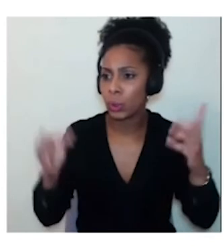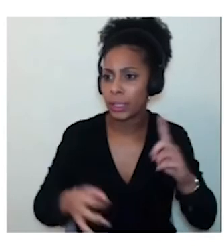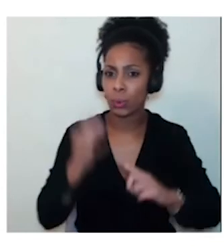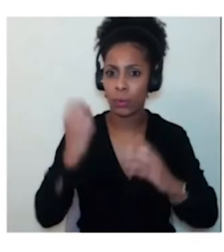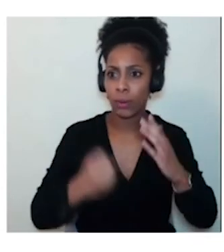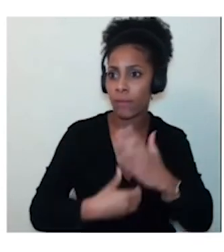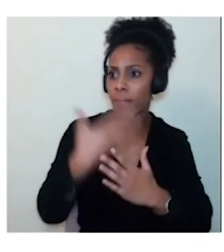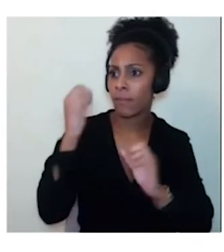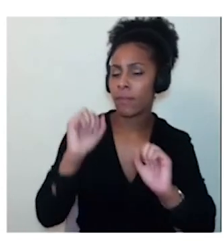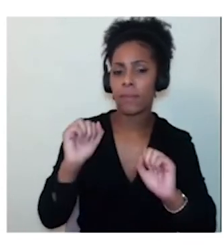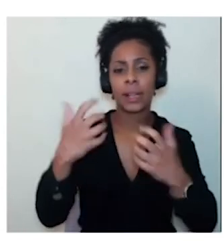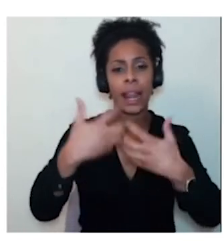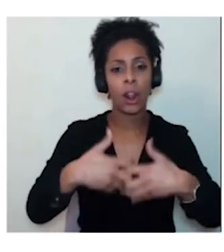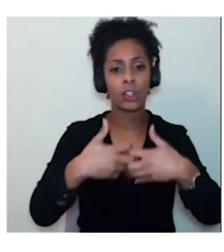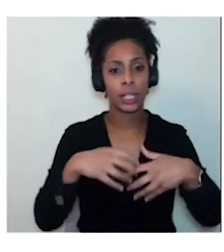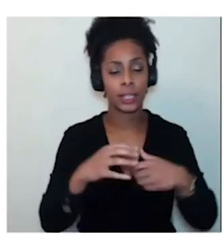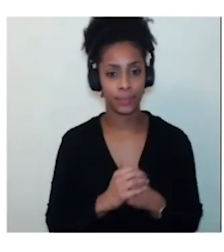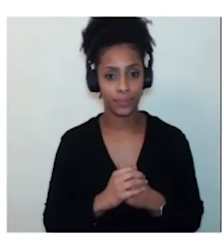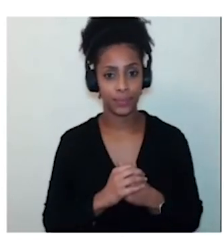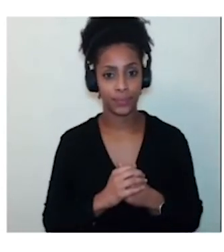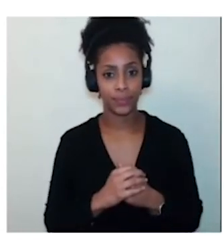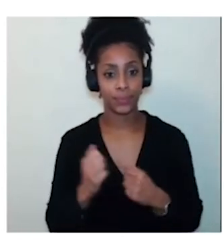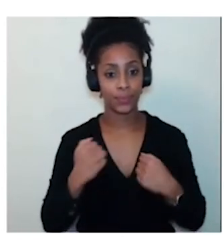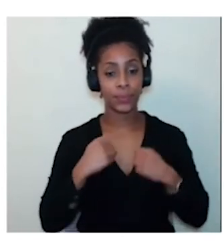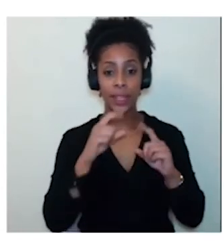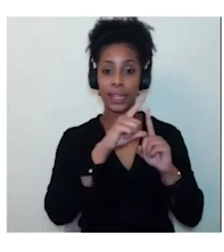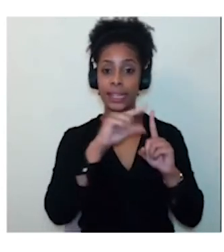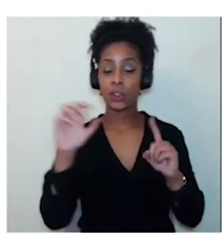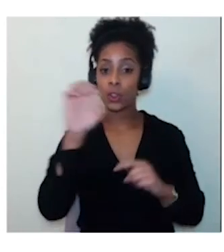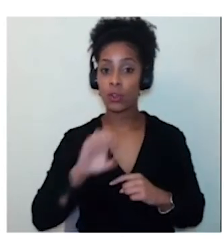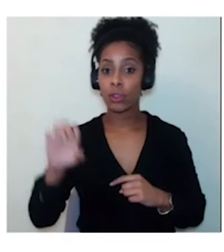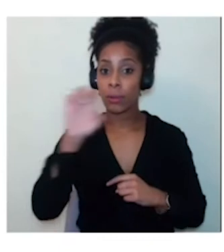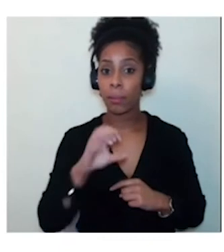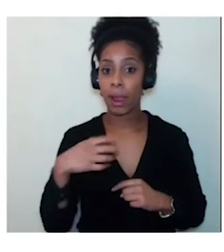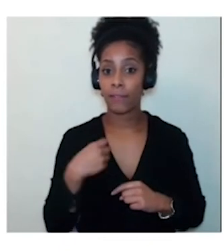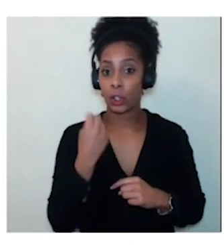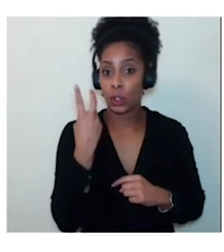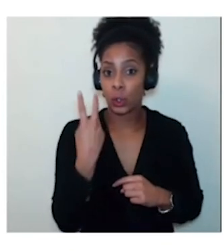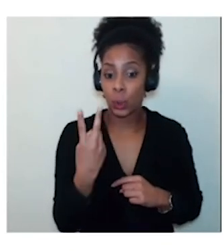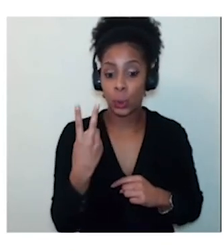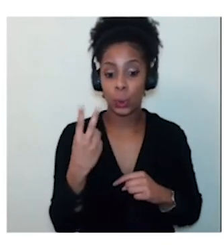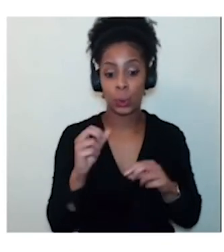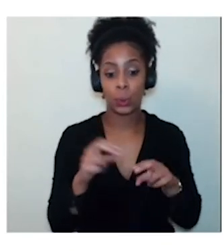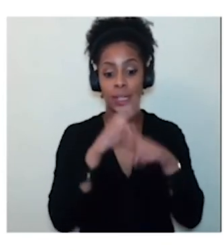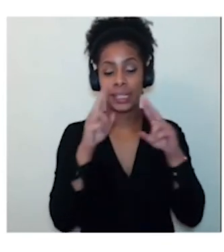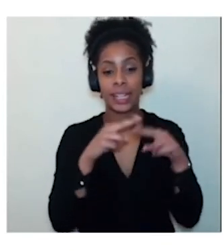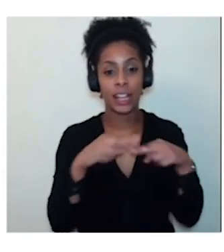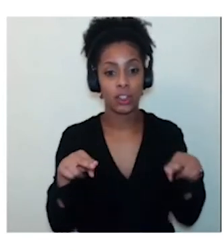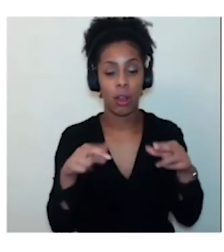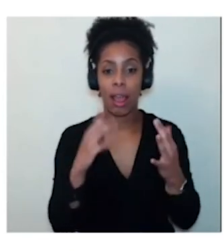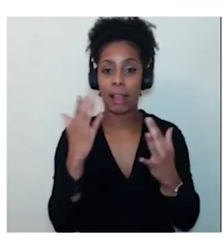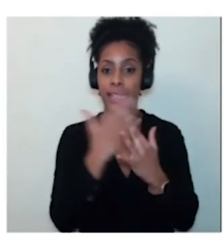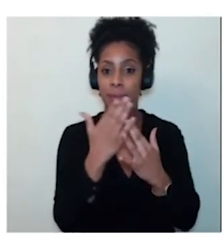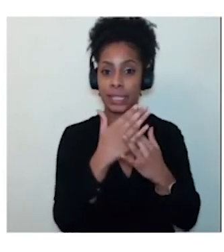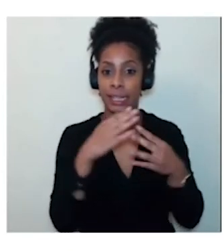We launched through Digital Europe the work of 2 international TV accessibility standards, for example. In the area